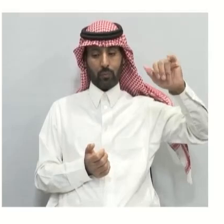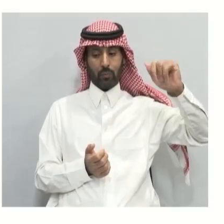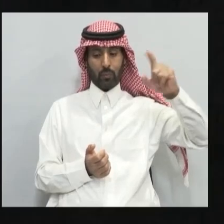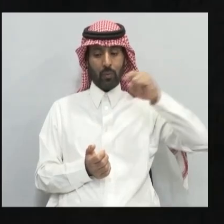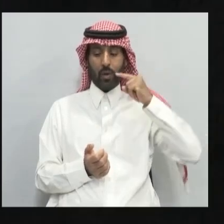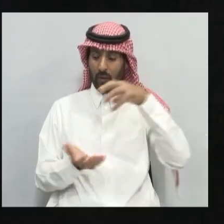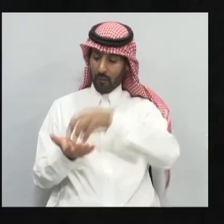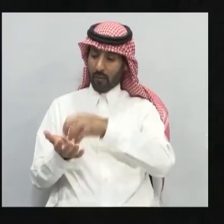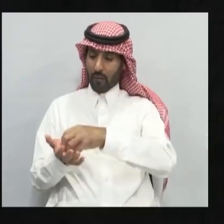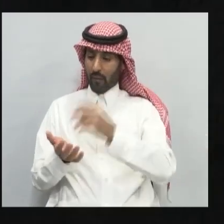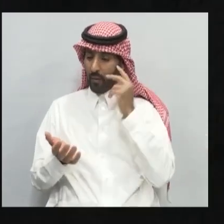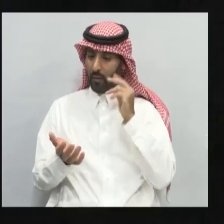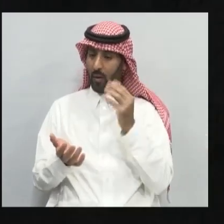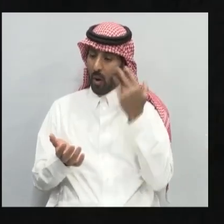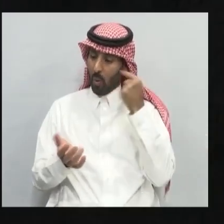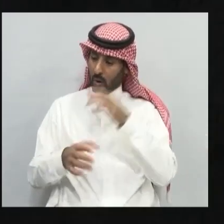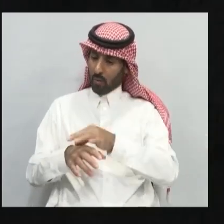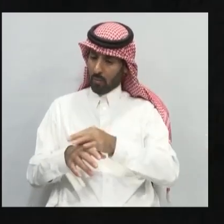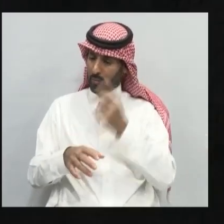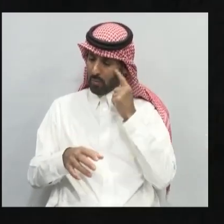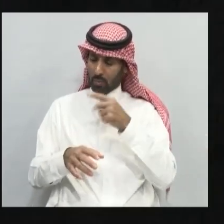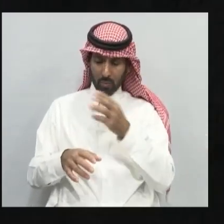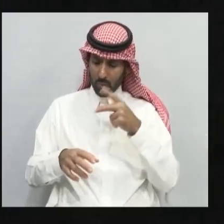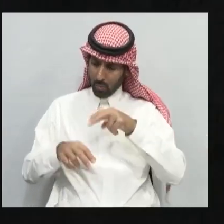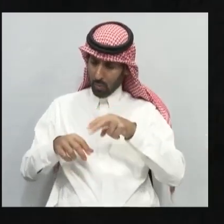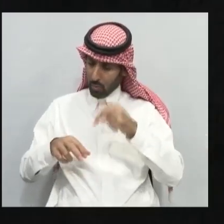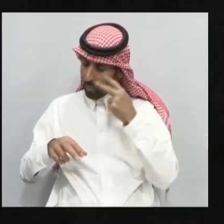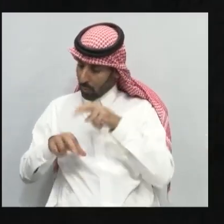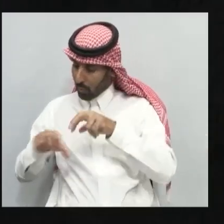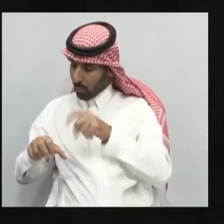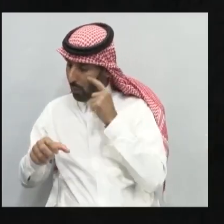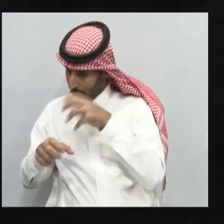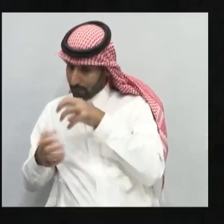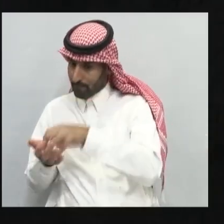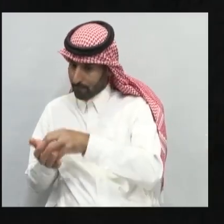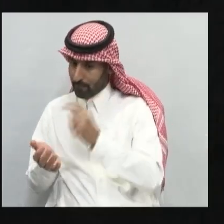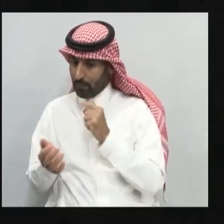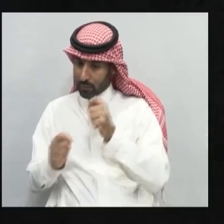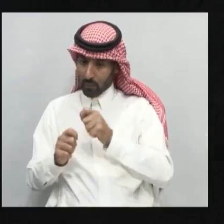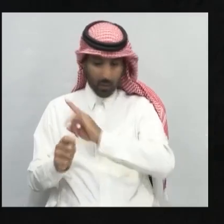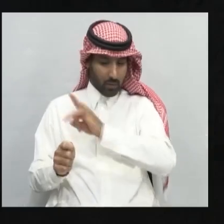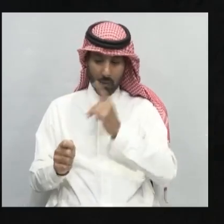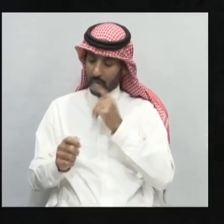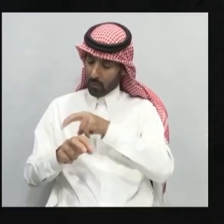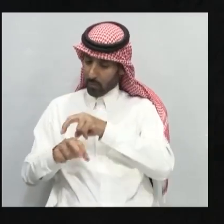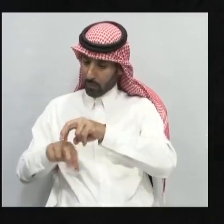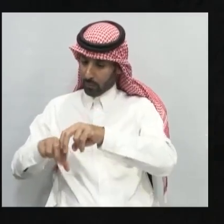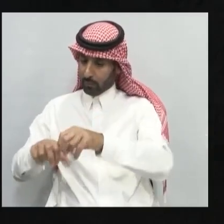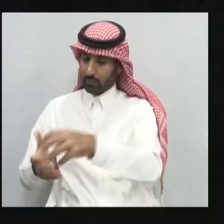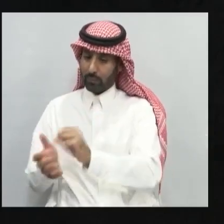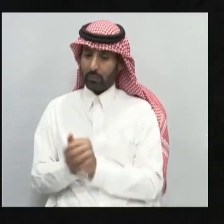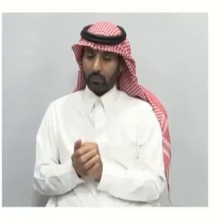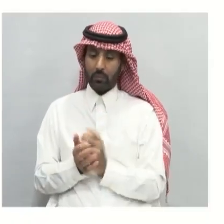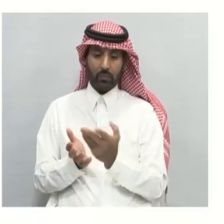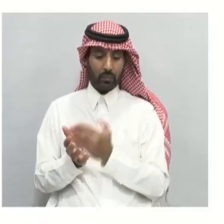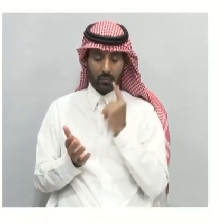was there, however, people made effort to find it. Not to make it, to find it.